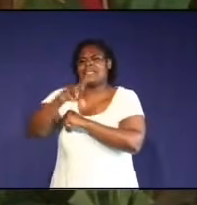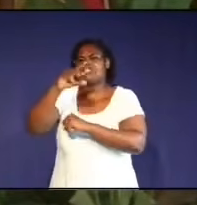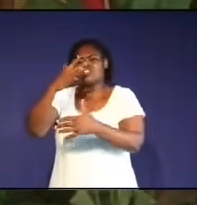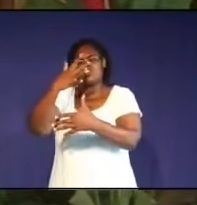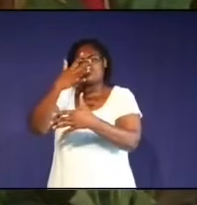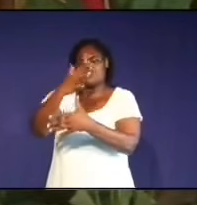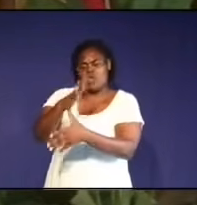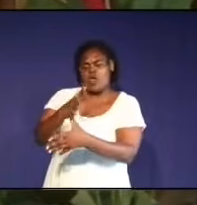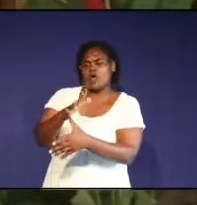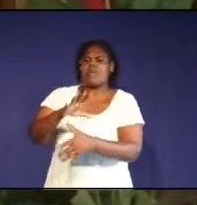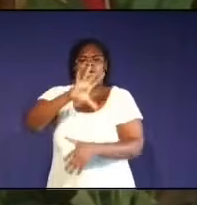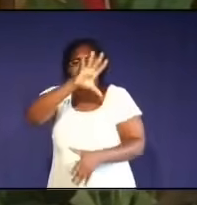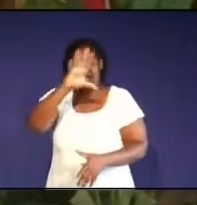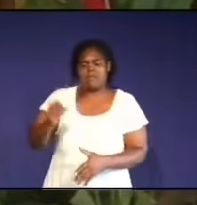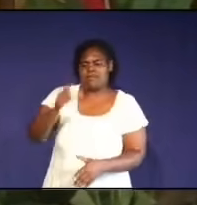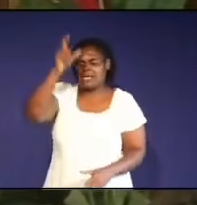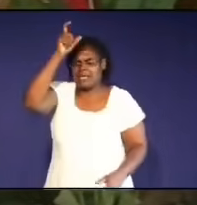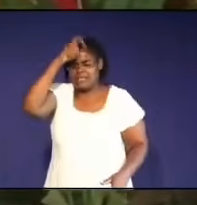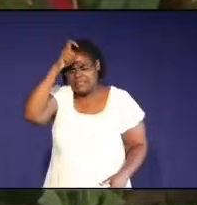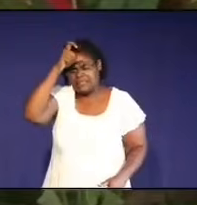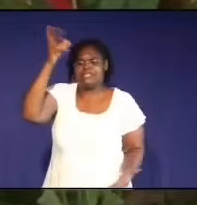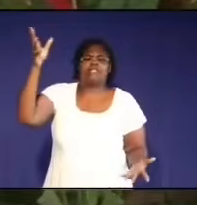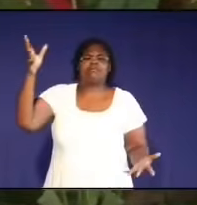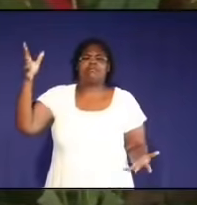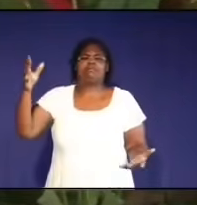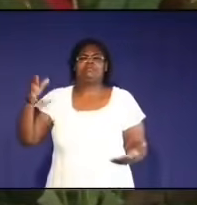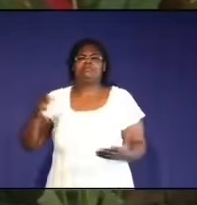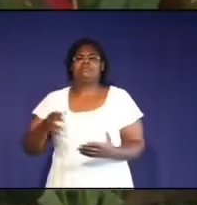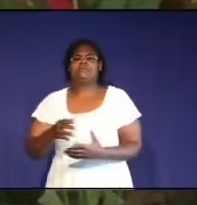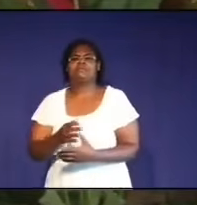and Ethiopia and Egypt and Finland.